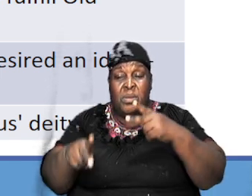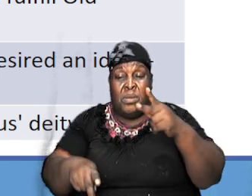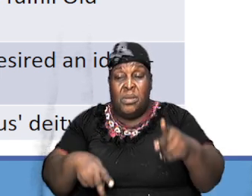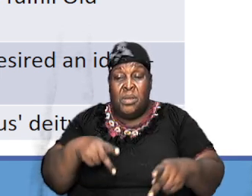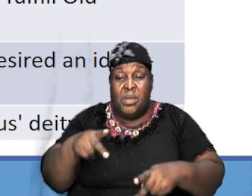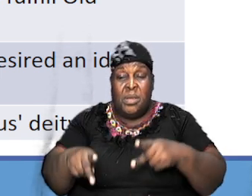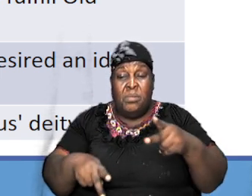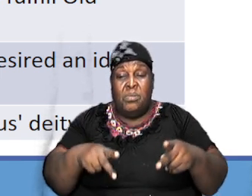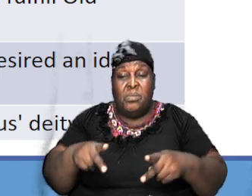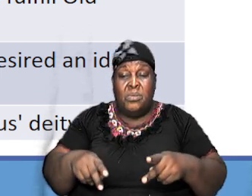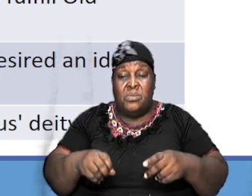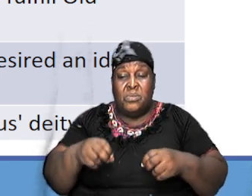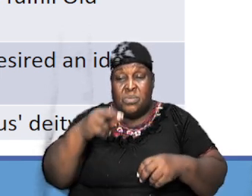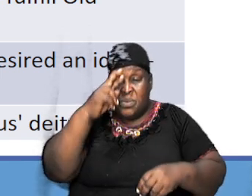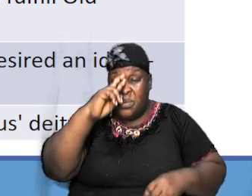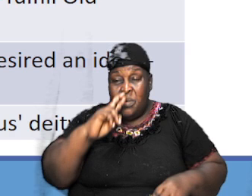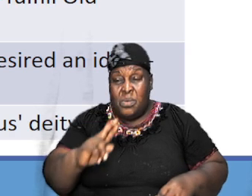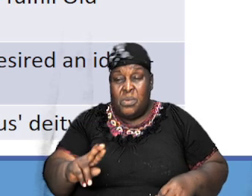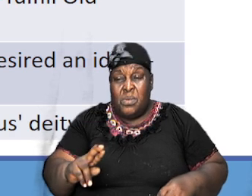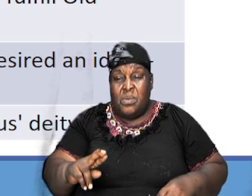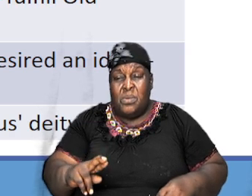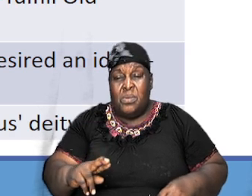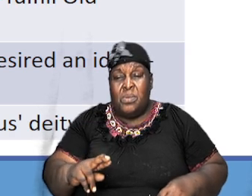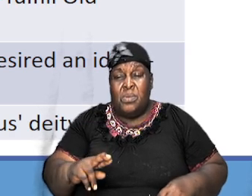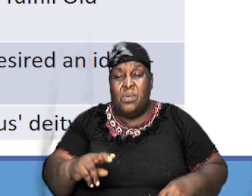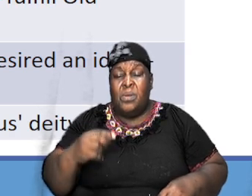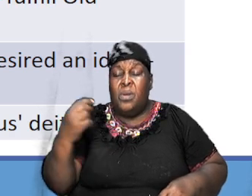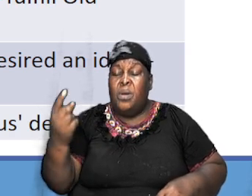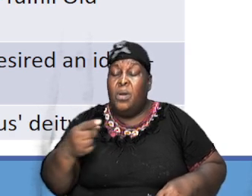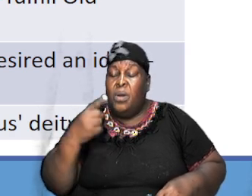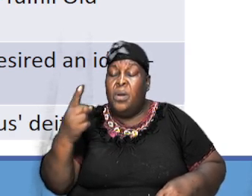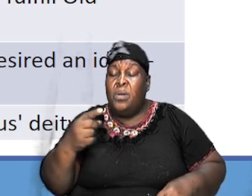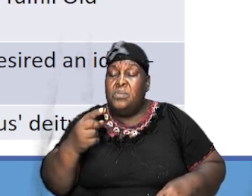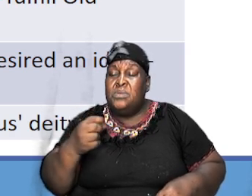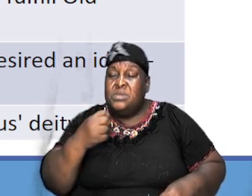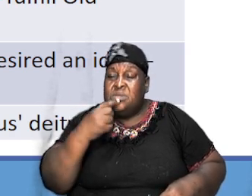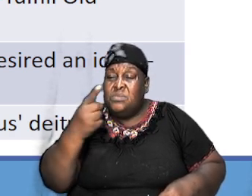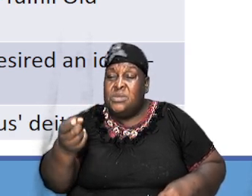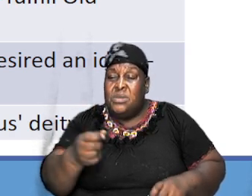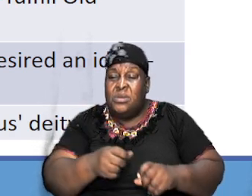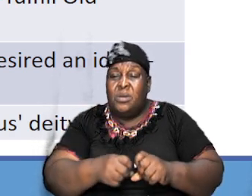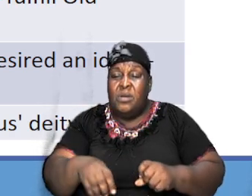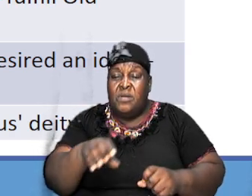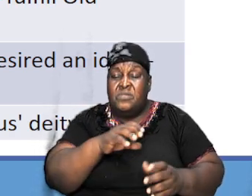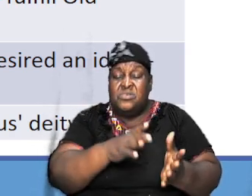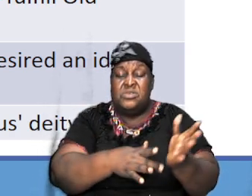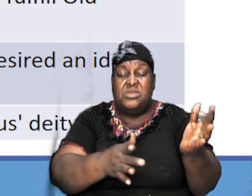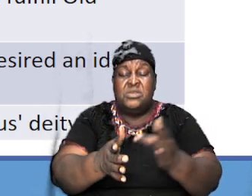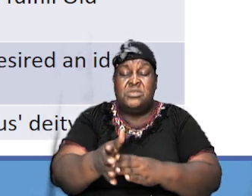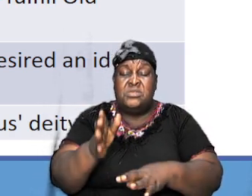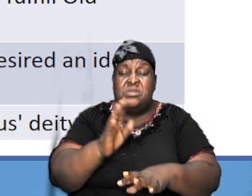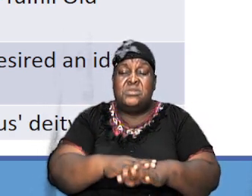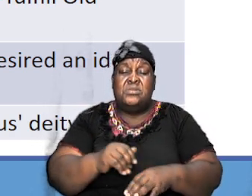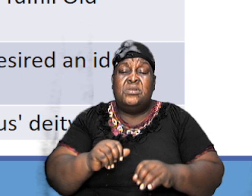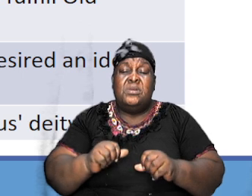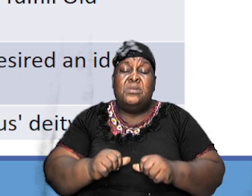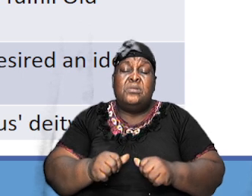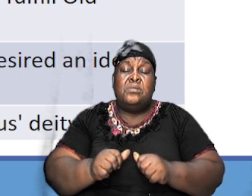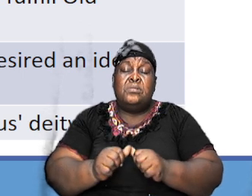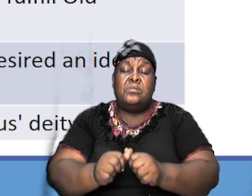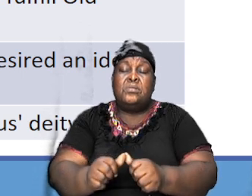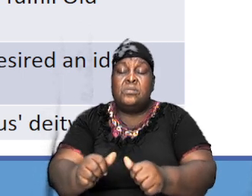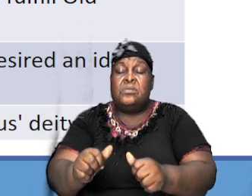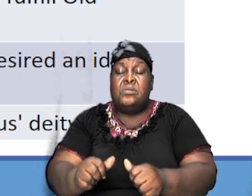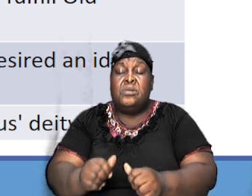If you notice how he presents Christ, you know, he's always presenting Christ on the go, straightforward. Jesus